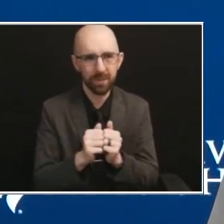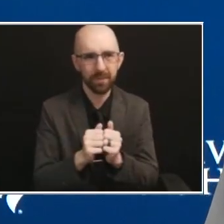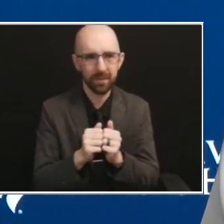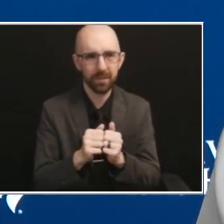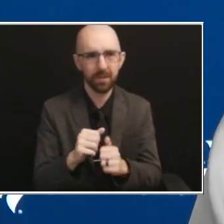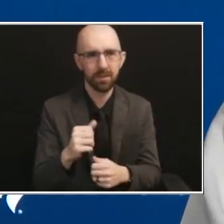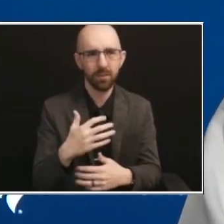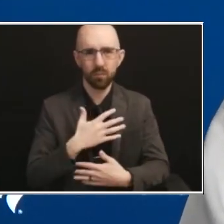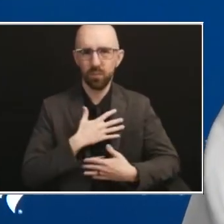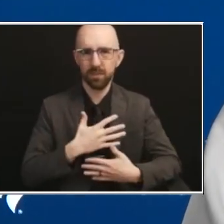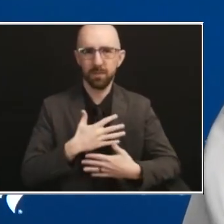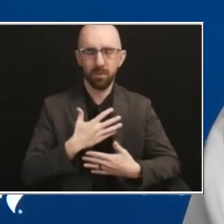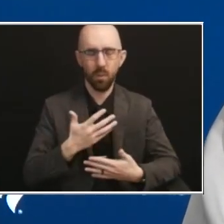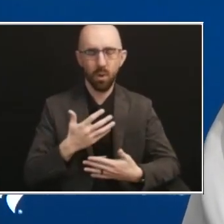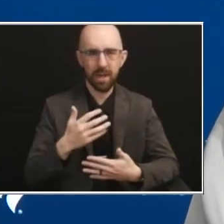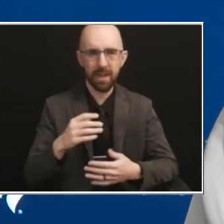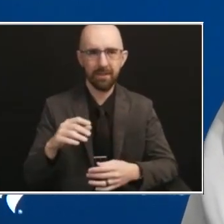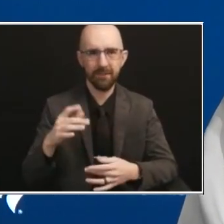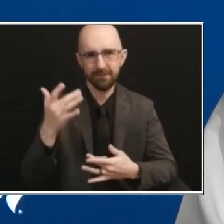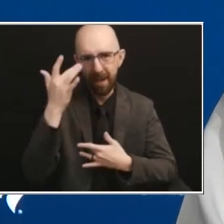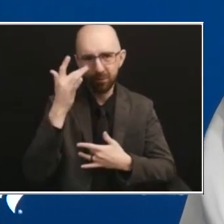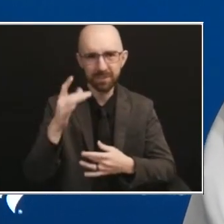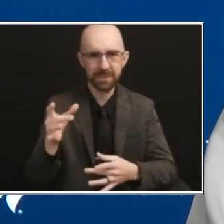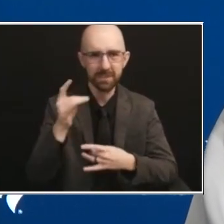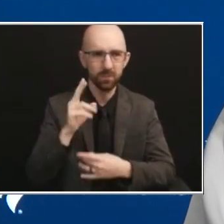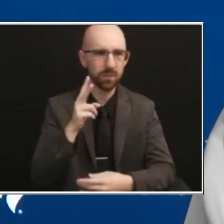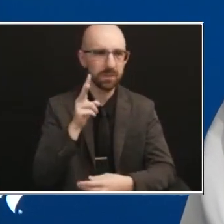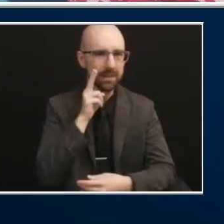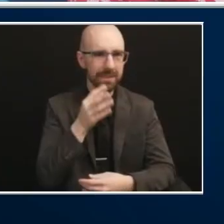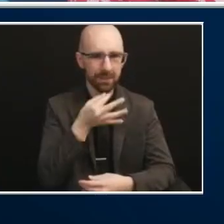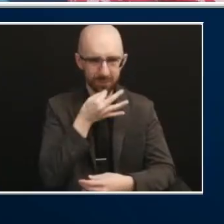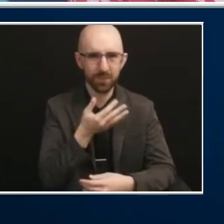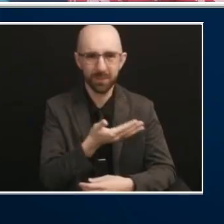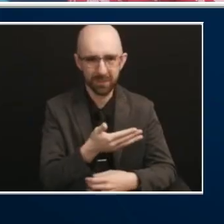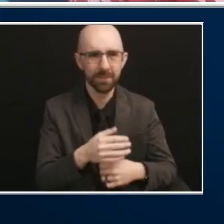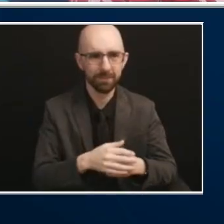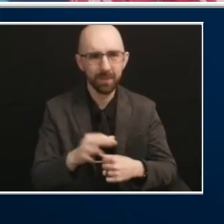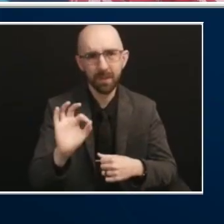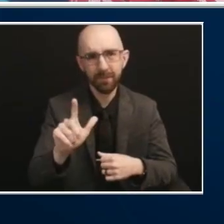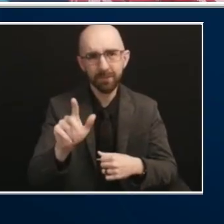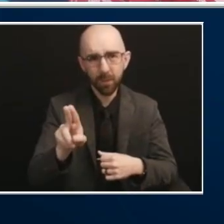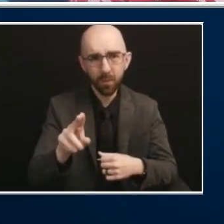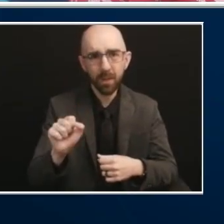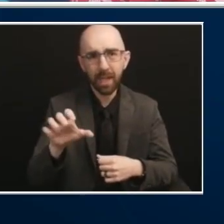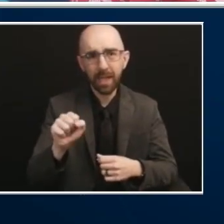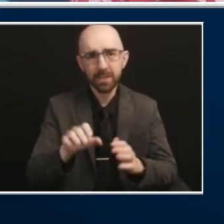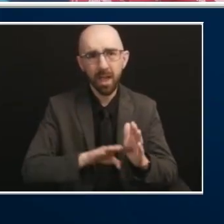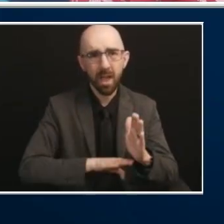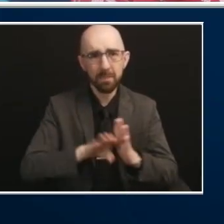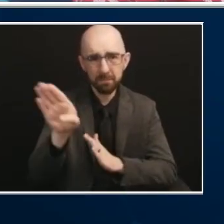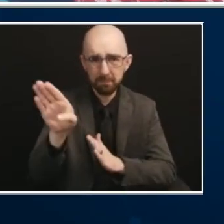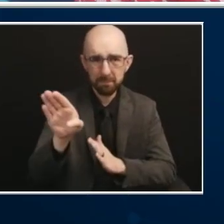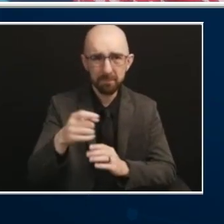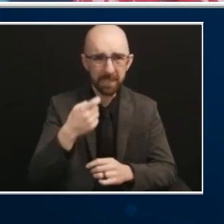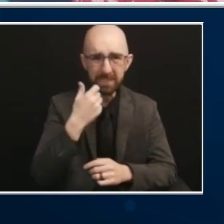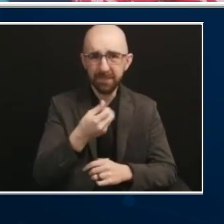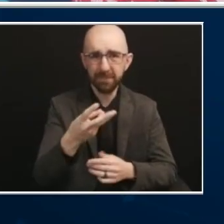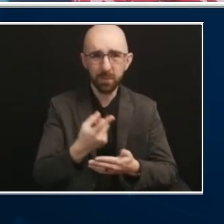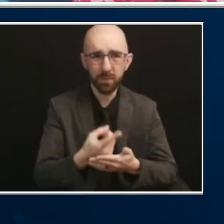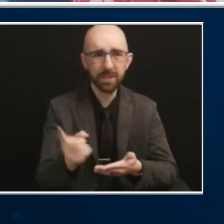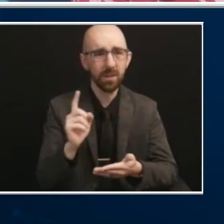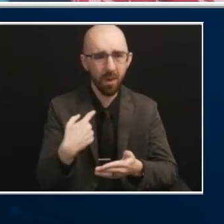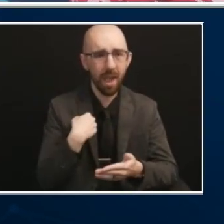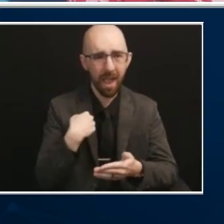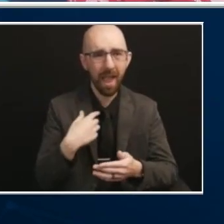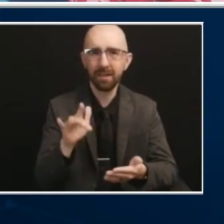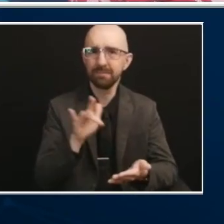viruses. We'll see here in just a minute, yeah. Flu cases skyrocketed a few weeks ago. I know I was blowing up your phone